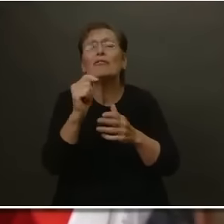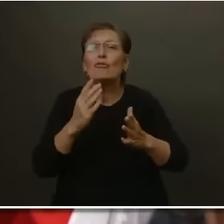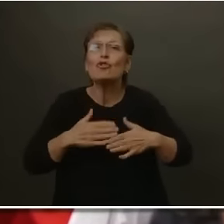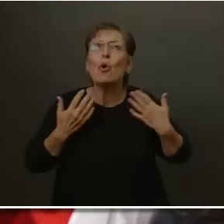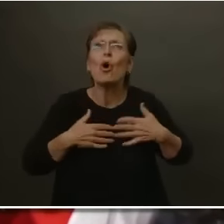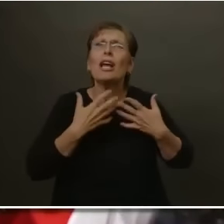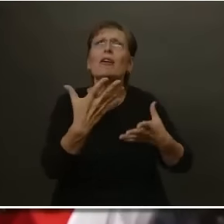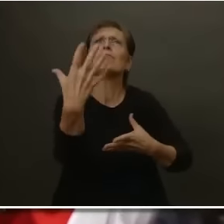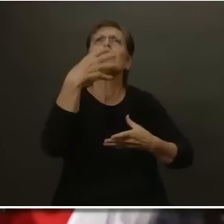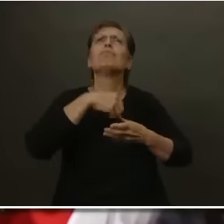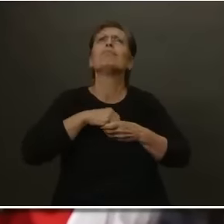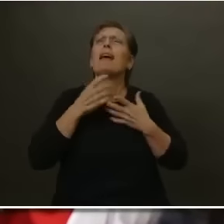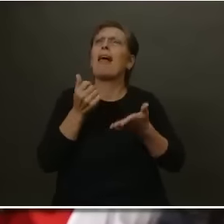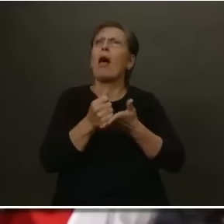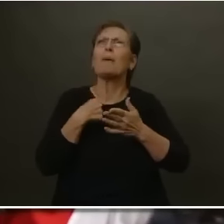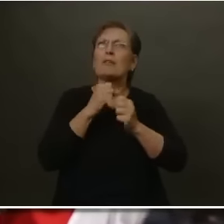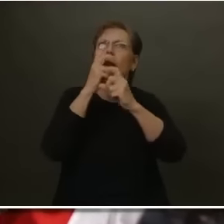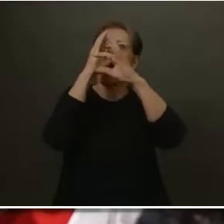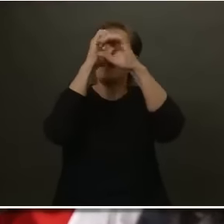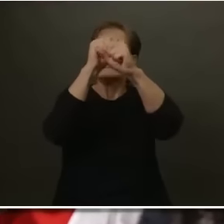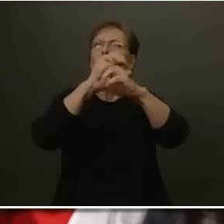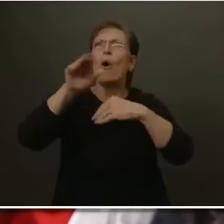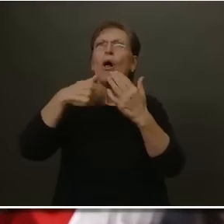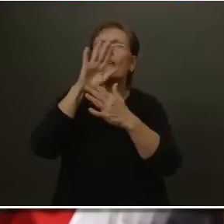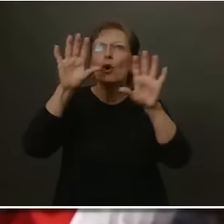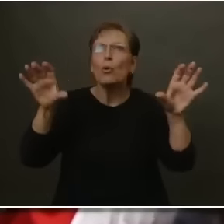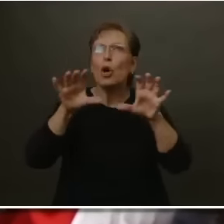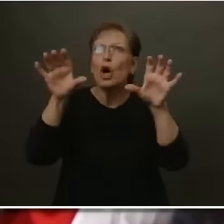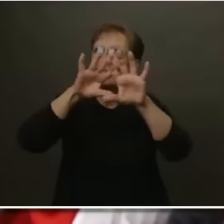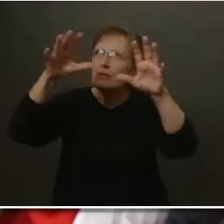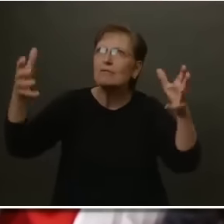in all your works. Amen.